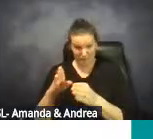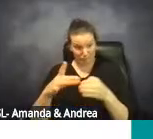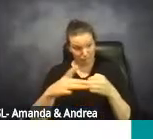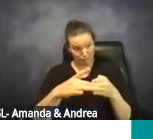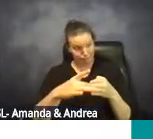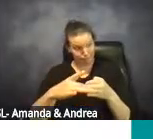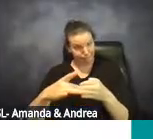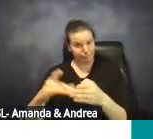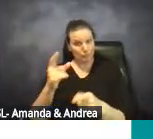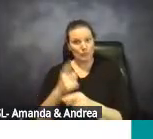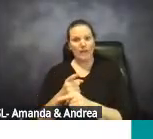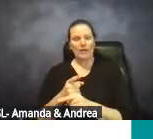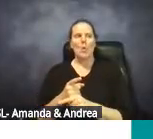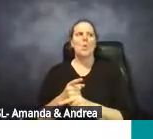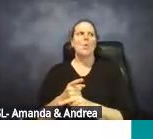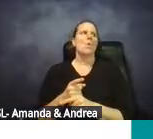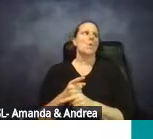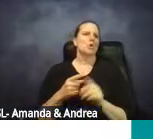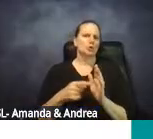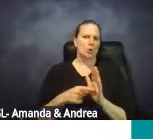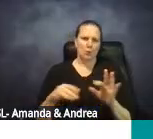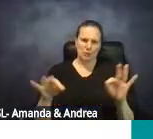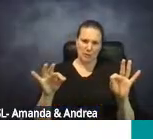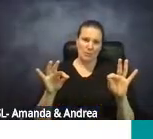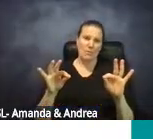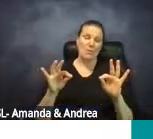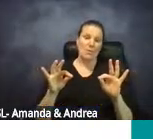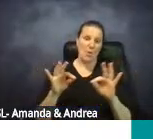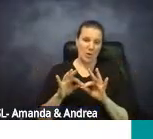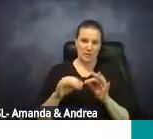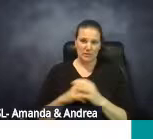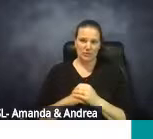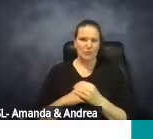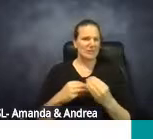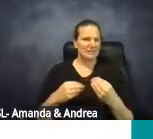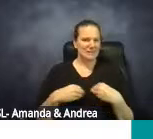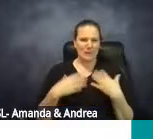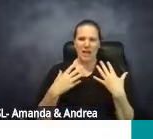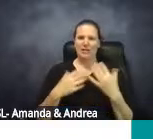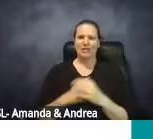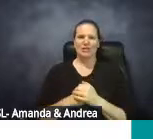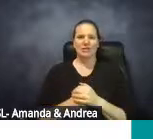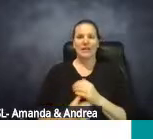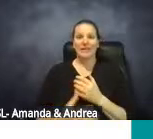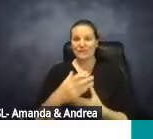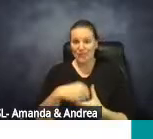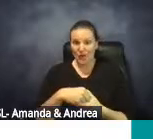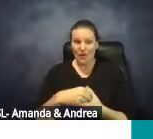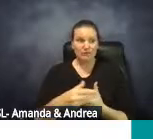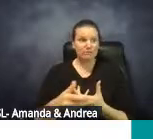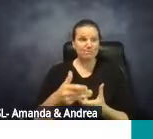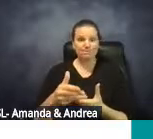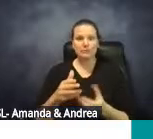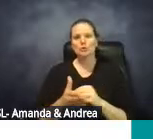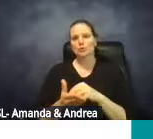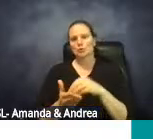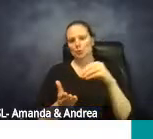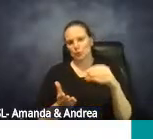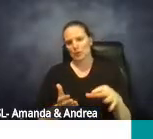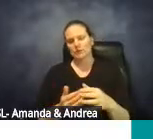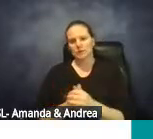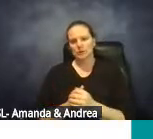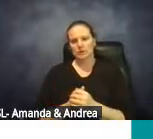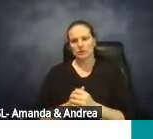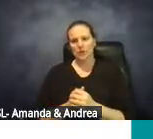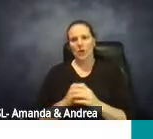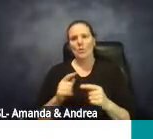really shows how important it is to inspire and engage students when they're